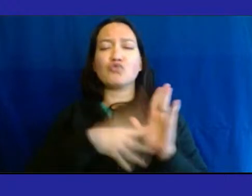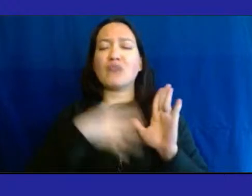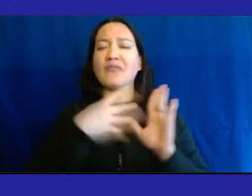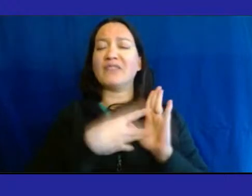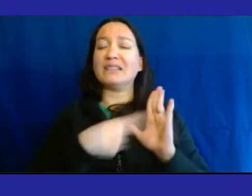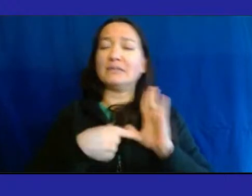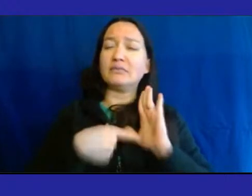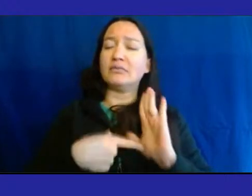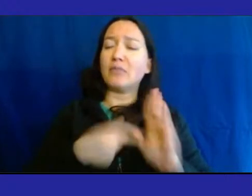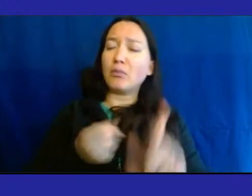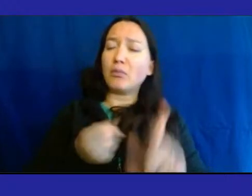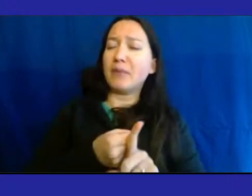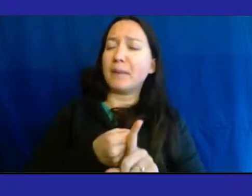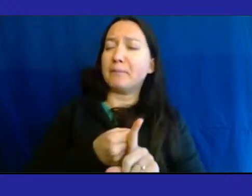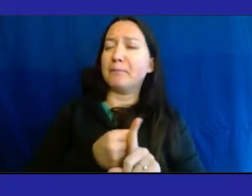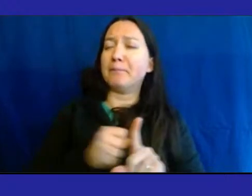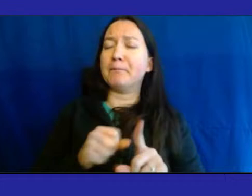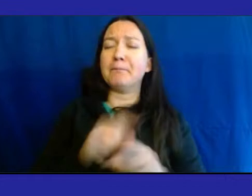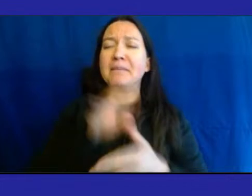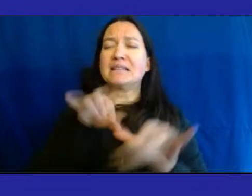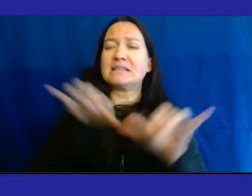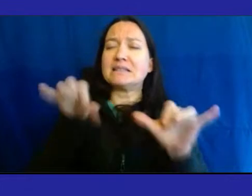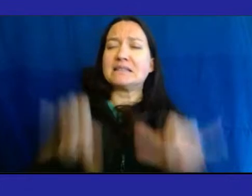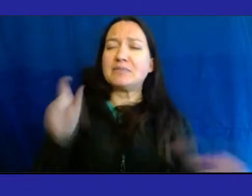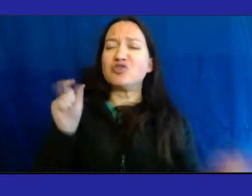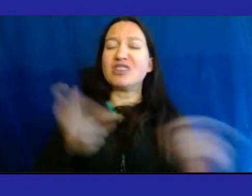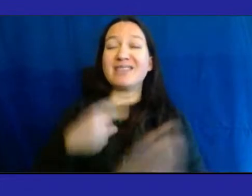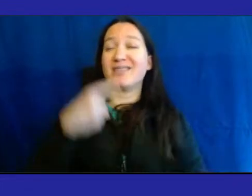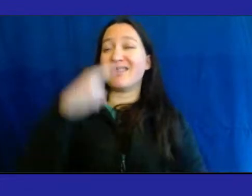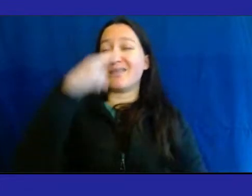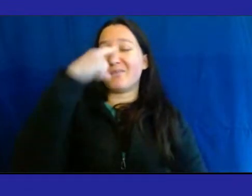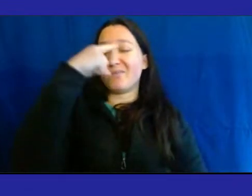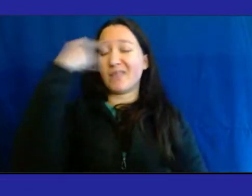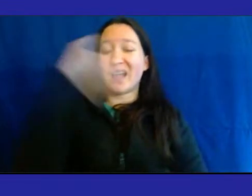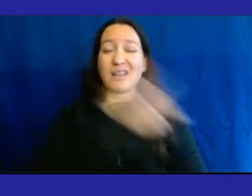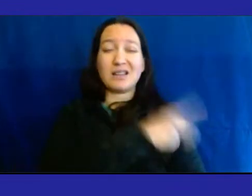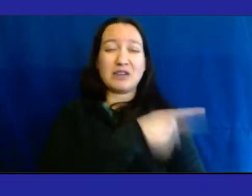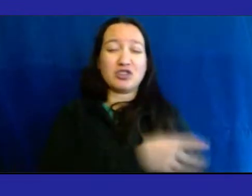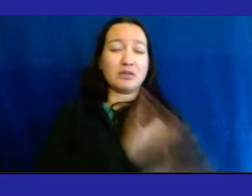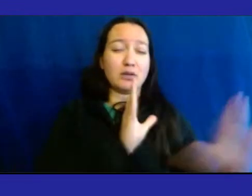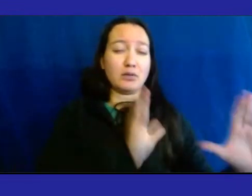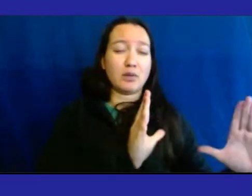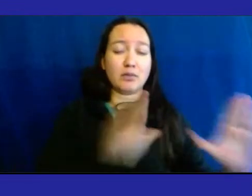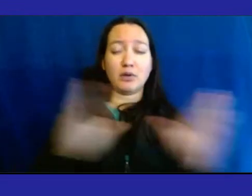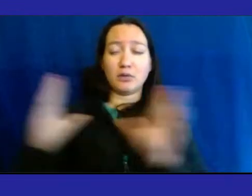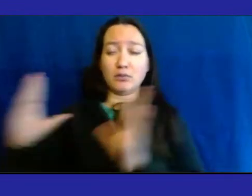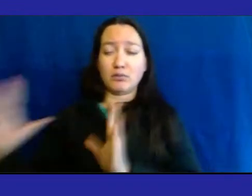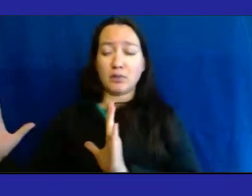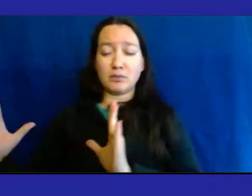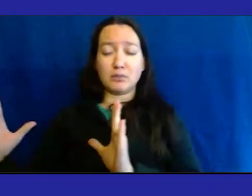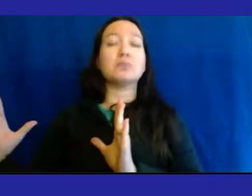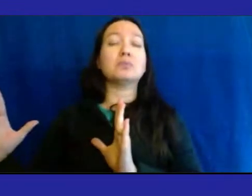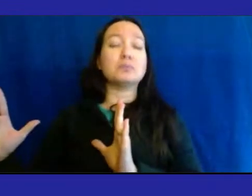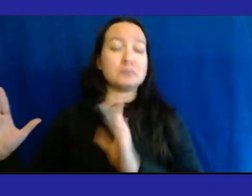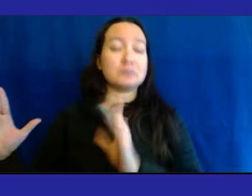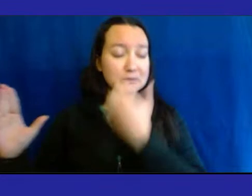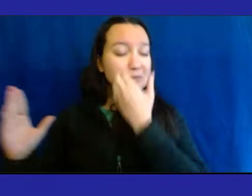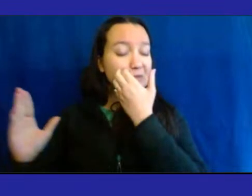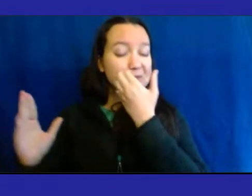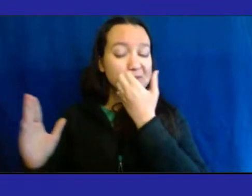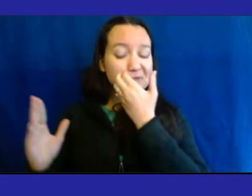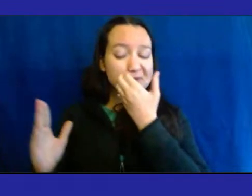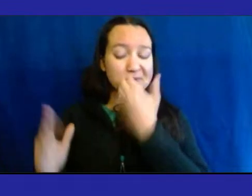algorithm change, for Black patients seen in both time periods, before the algorithm change and